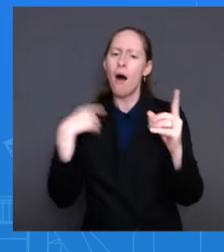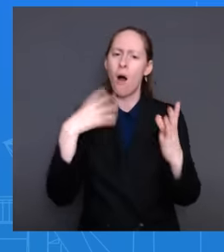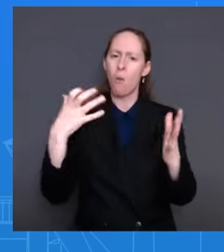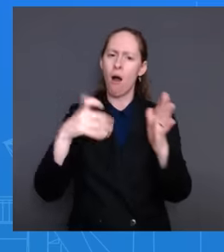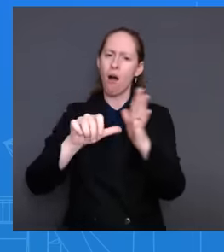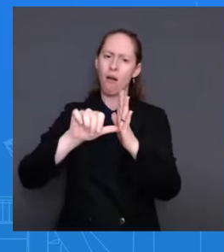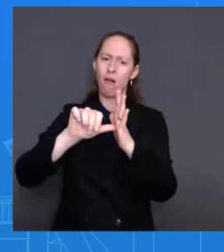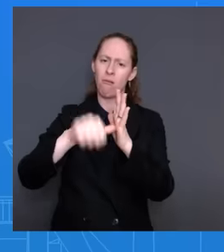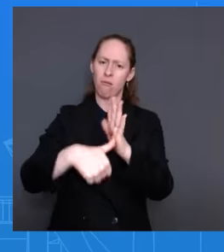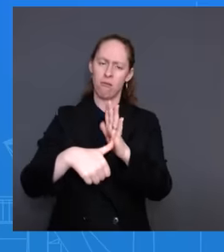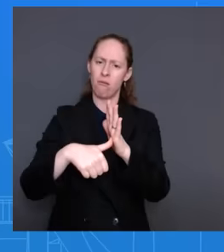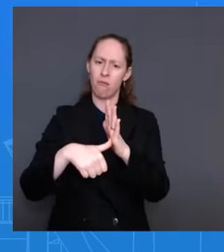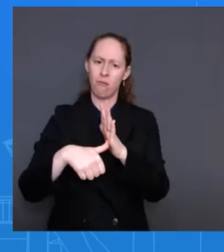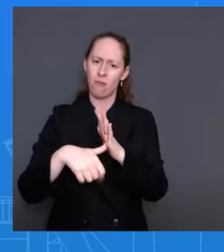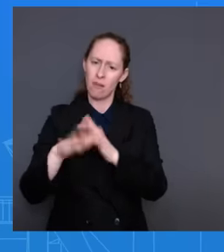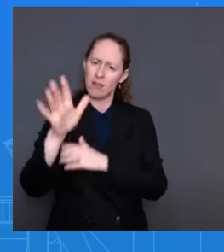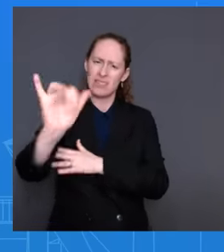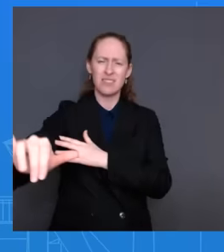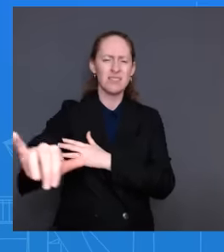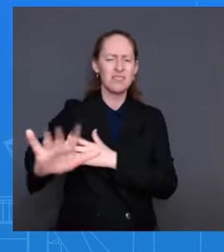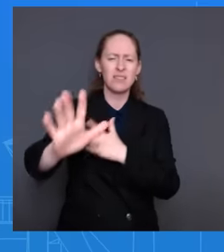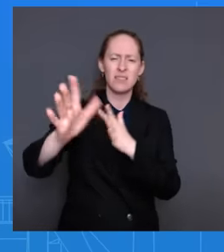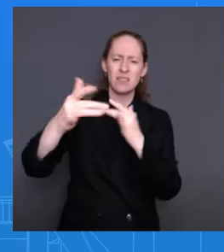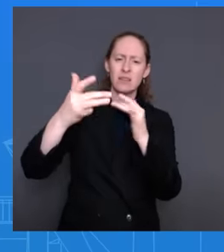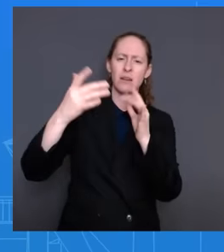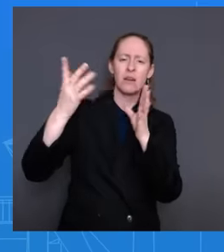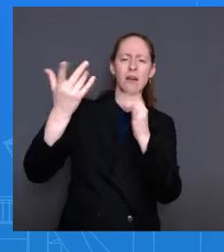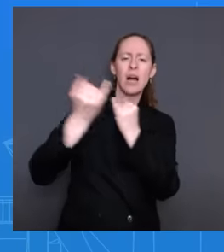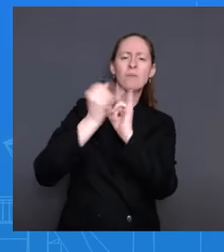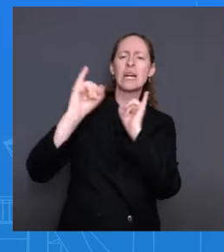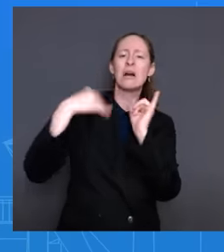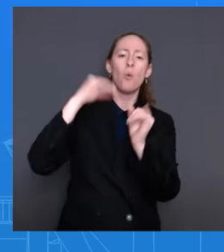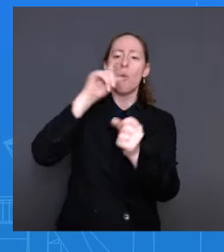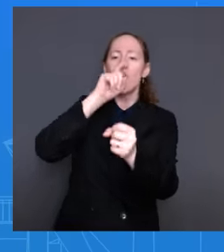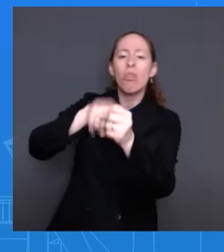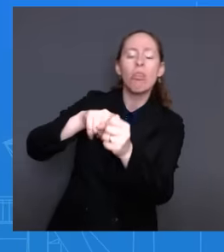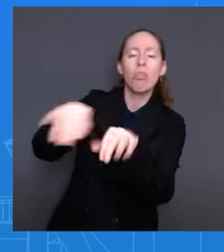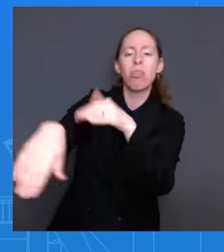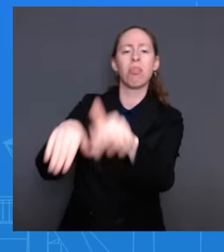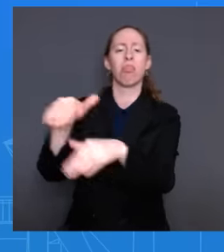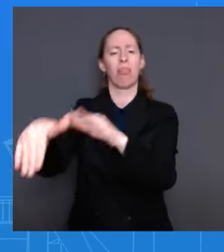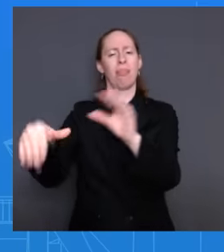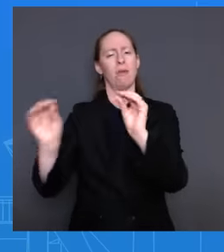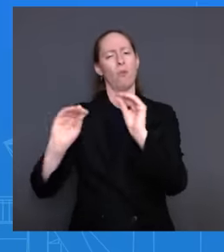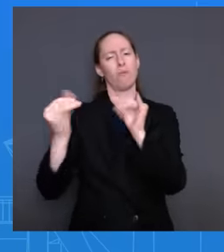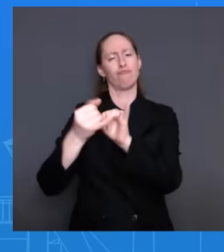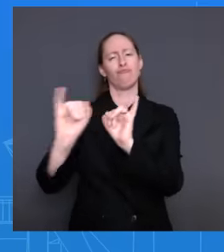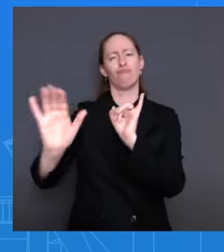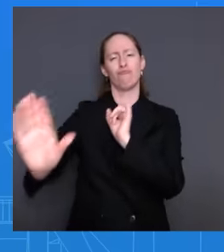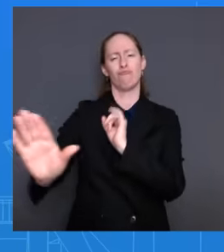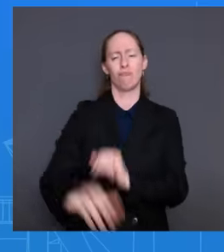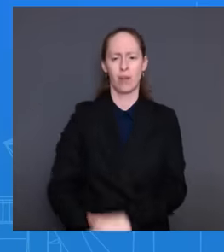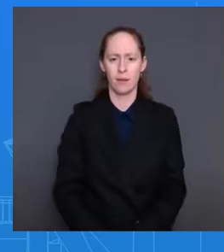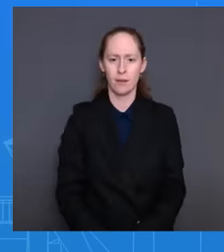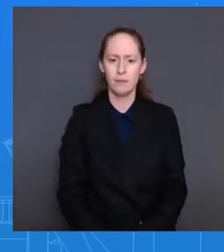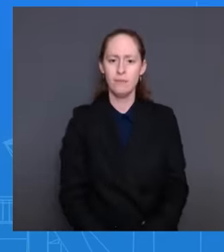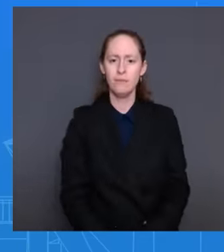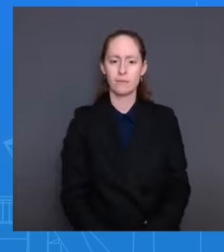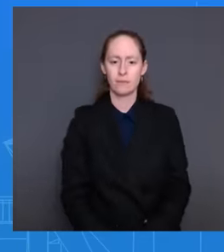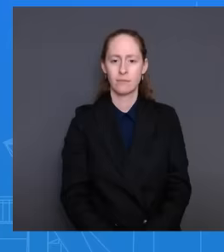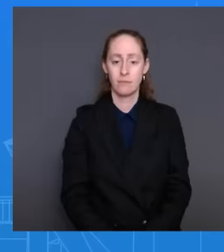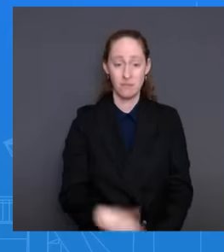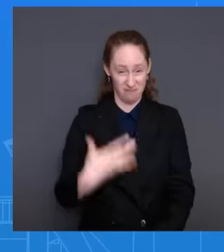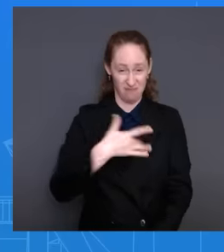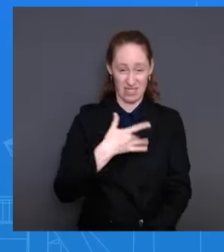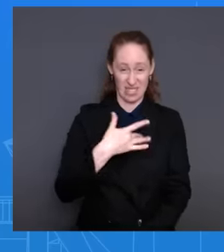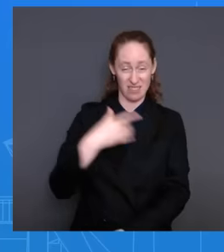political interference. Do you think that the Fed has moved too slowly by saying it's their responsibility? The implication, of course, is that they're holding the bag to the fact